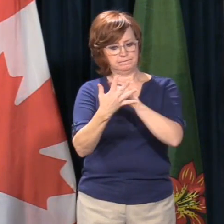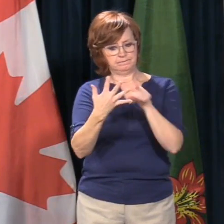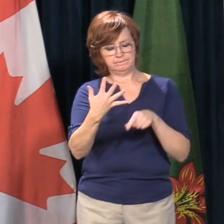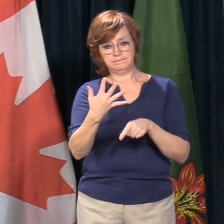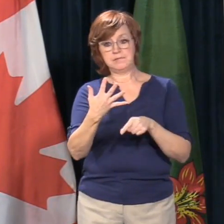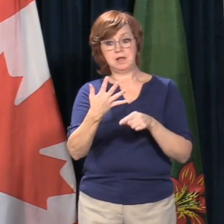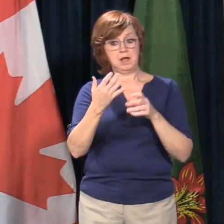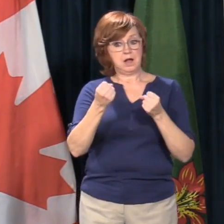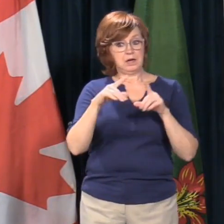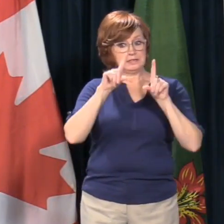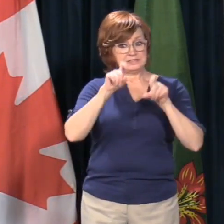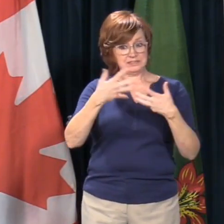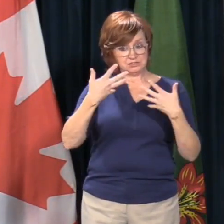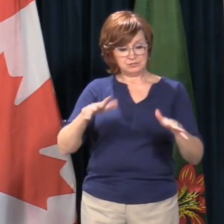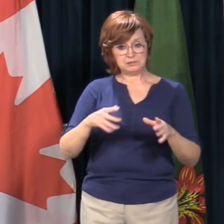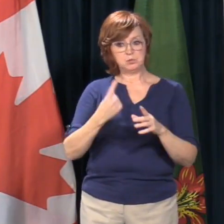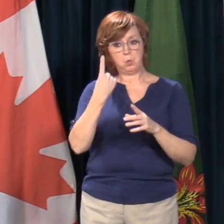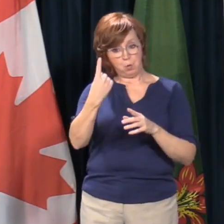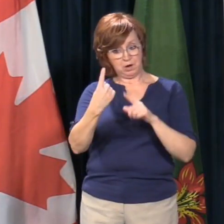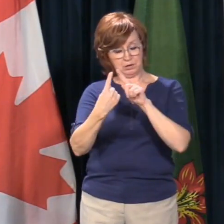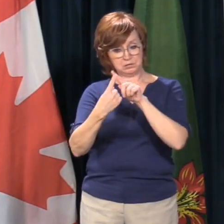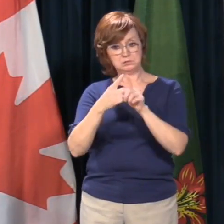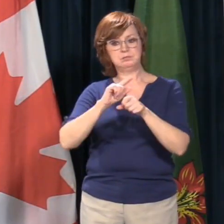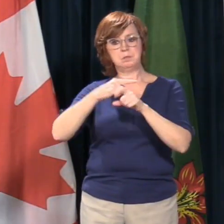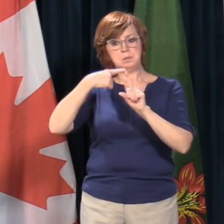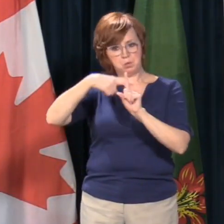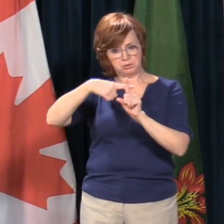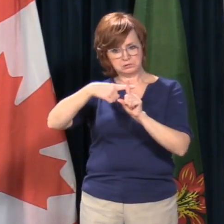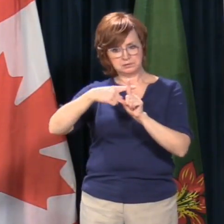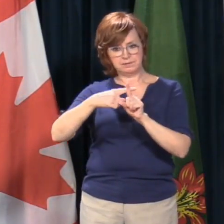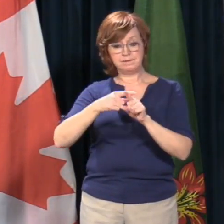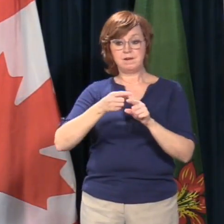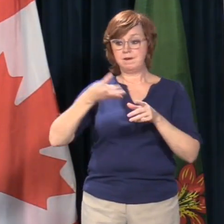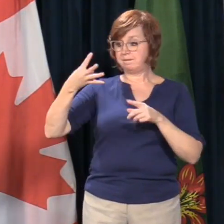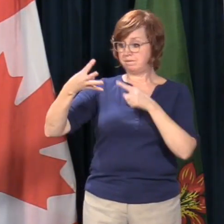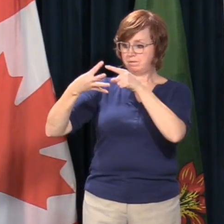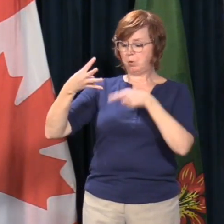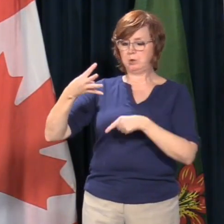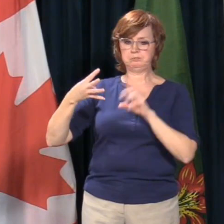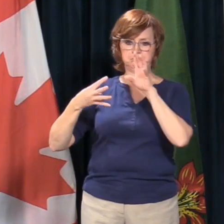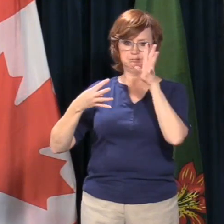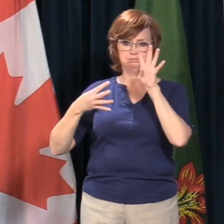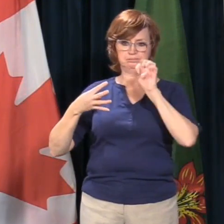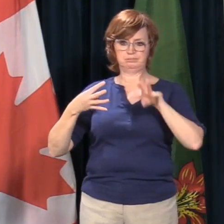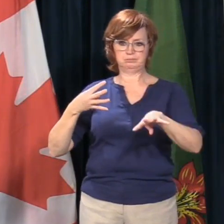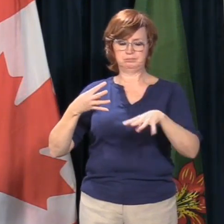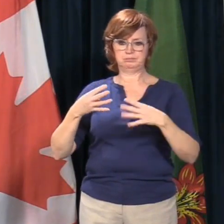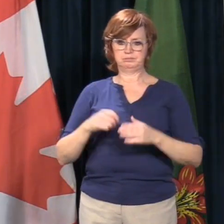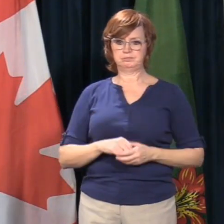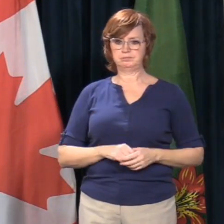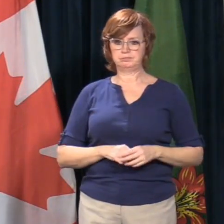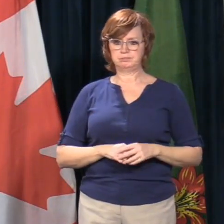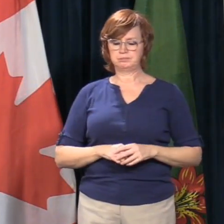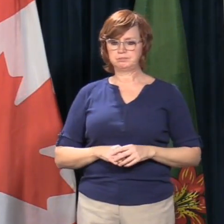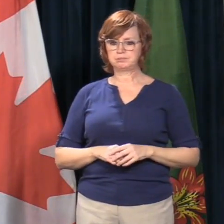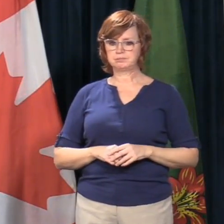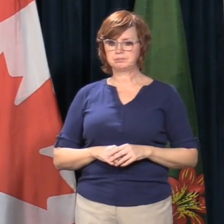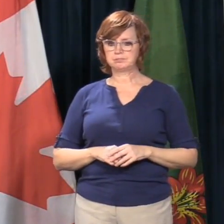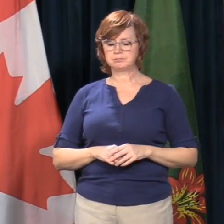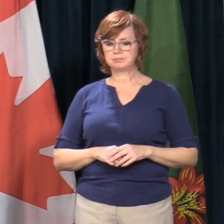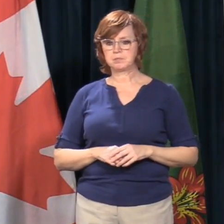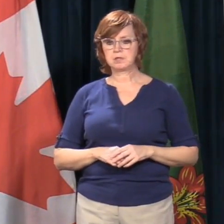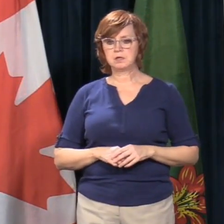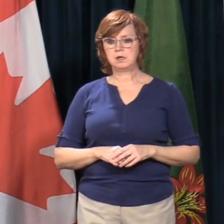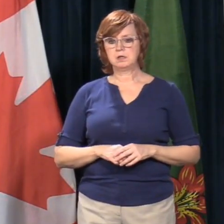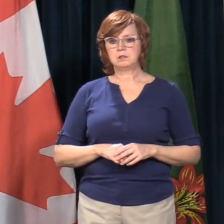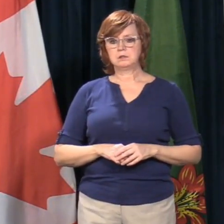ongoing. But that's why the situation in the long-term care was considered an outbreak. For the